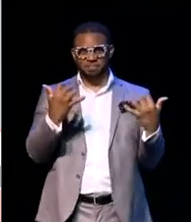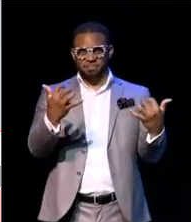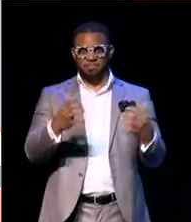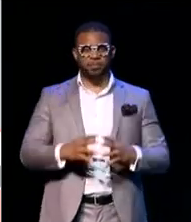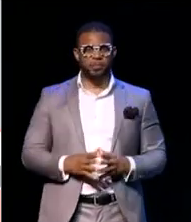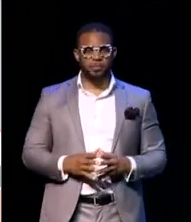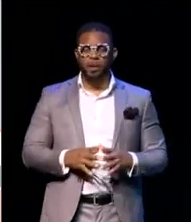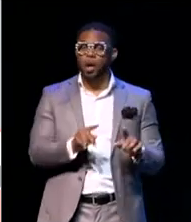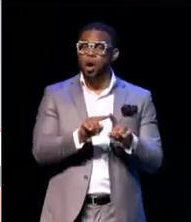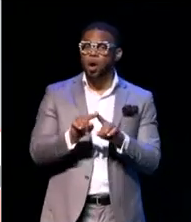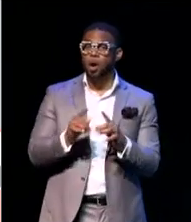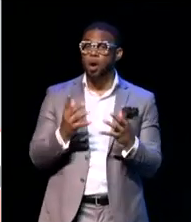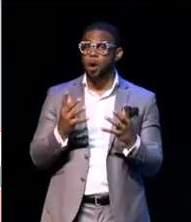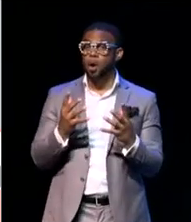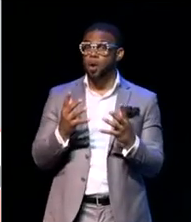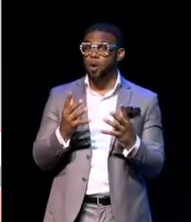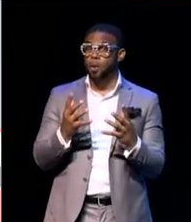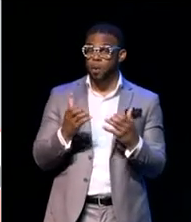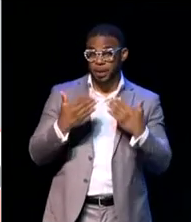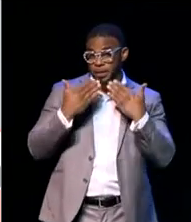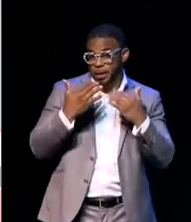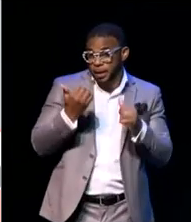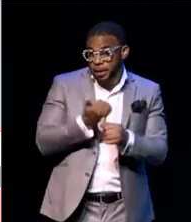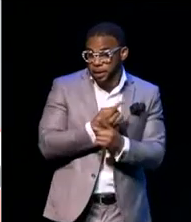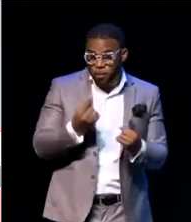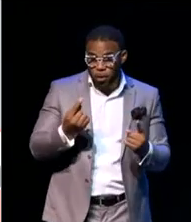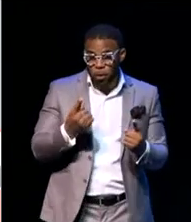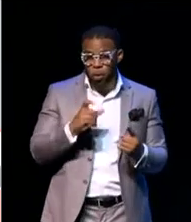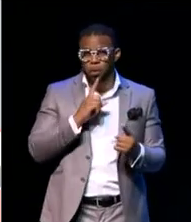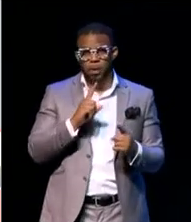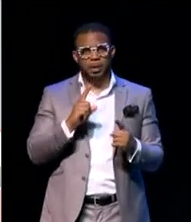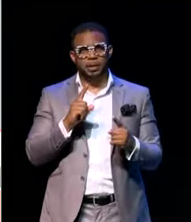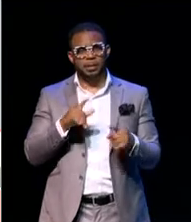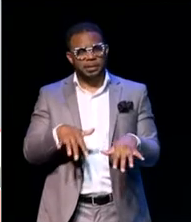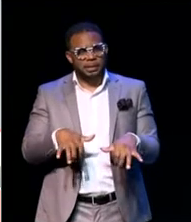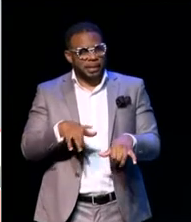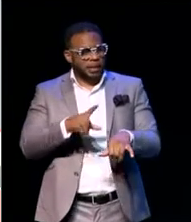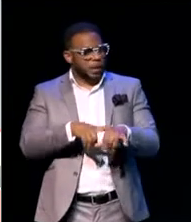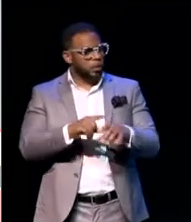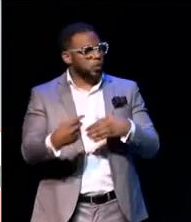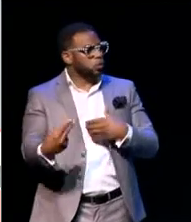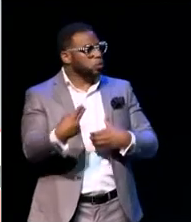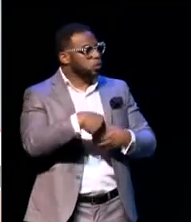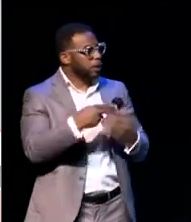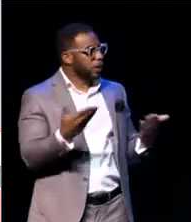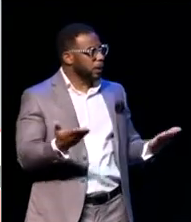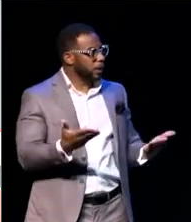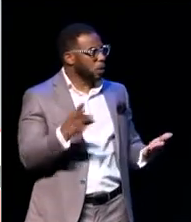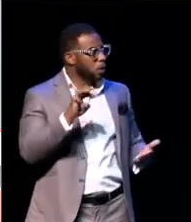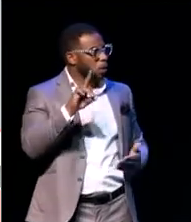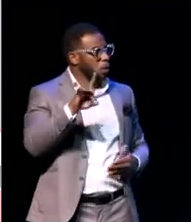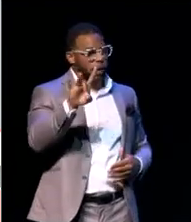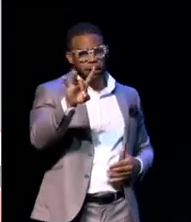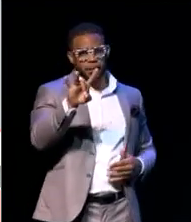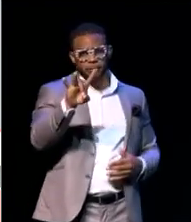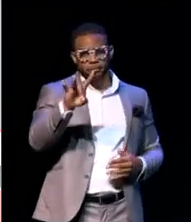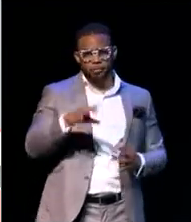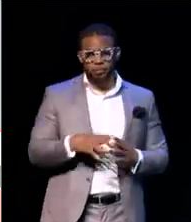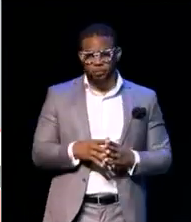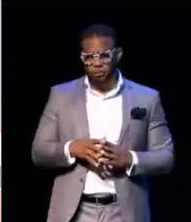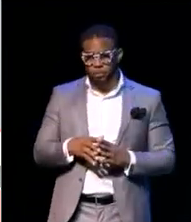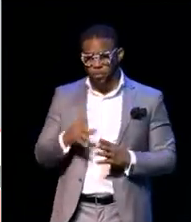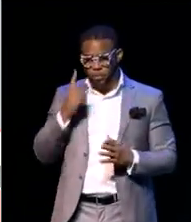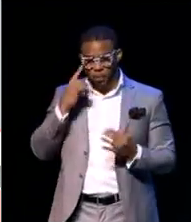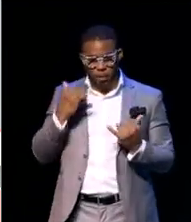I would also like to thank everyone who has taken the time to join us here in Ward 8